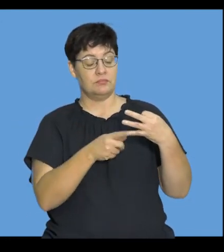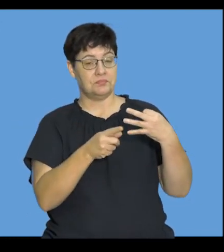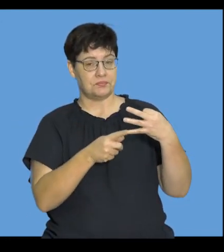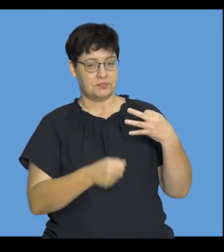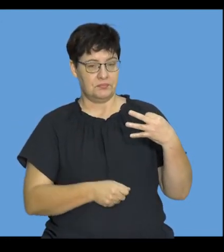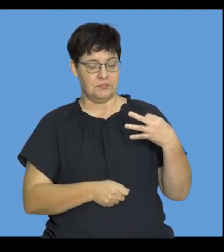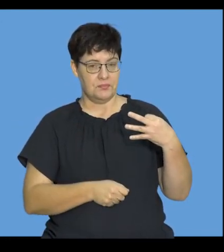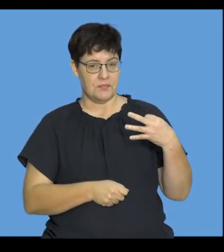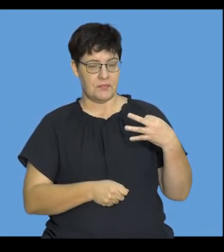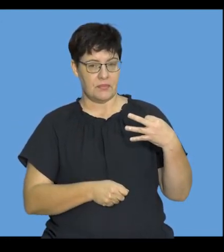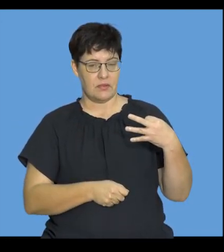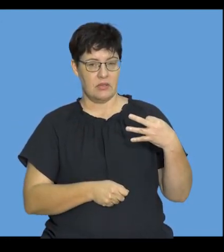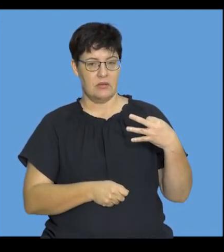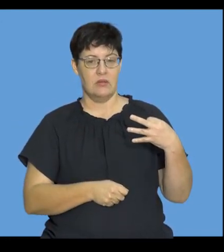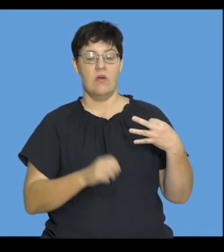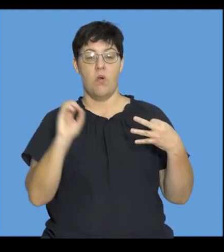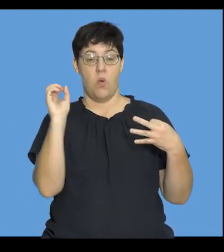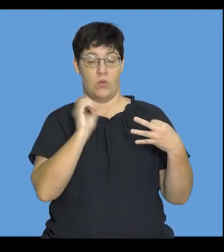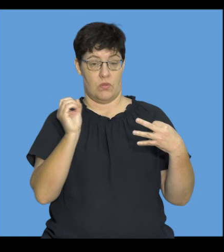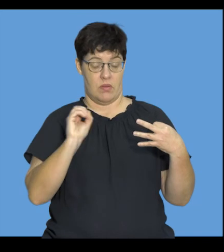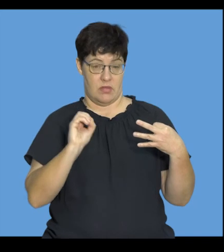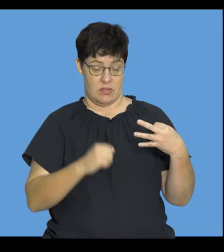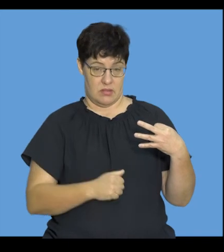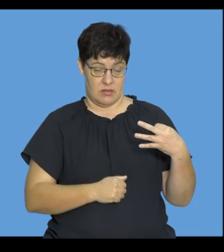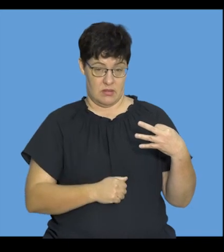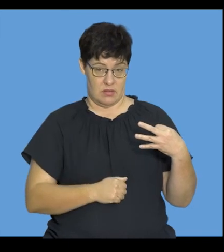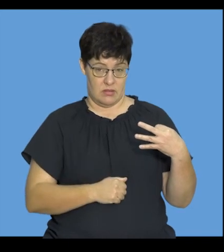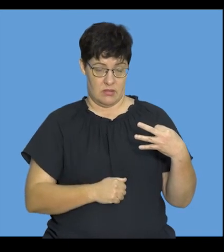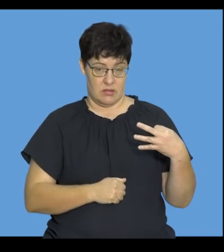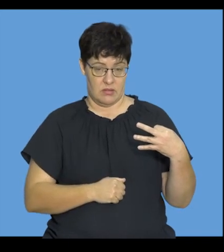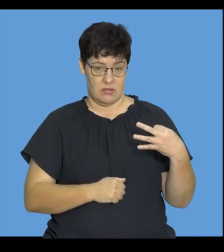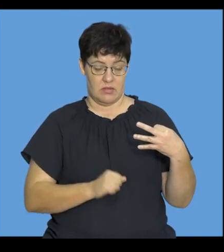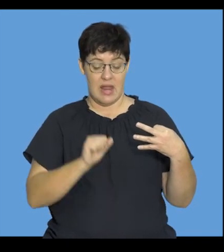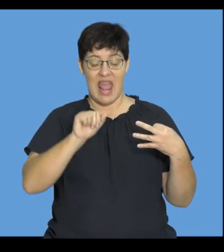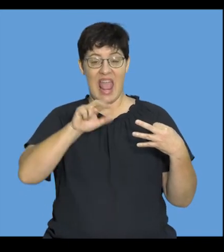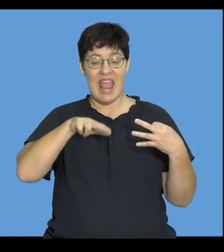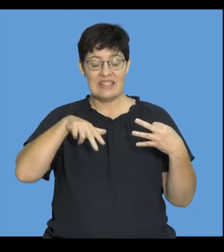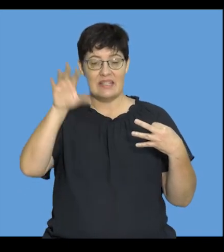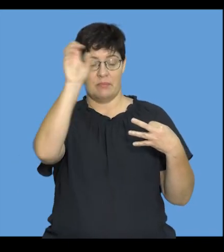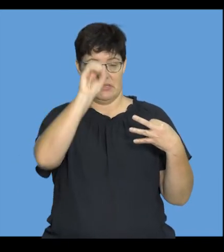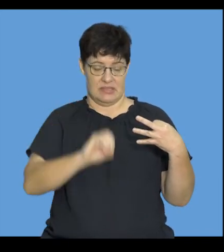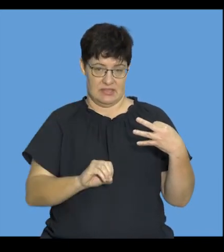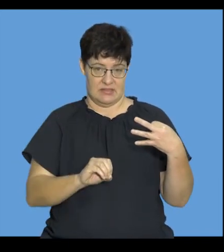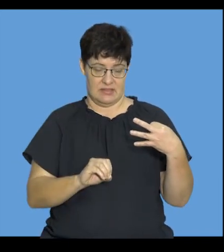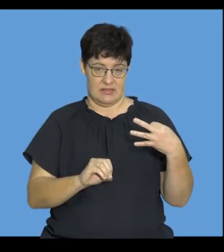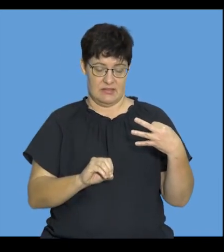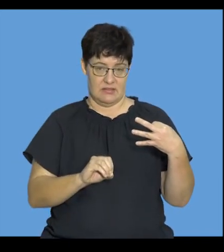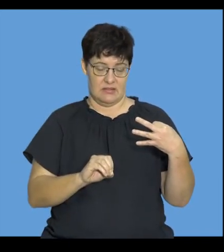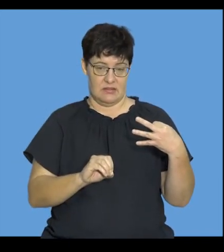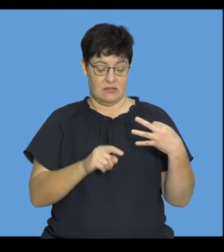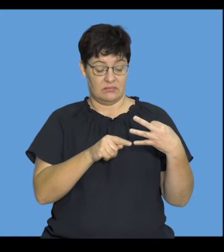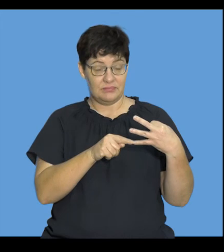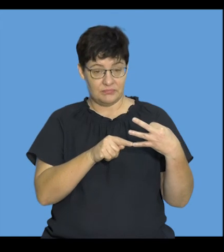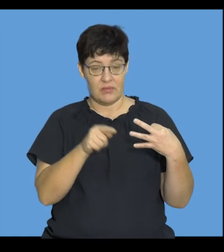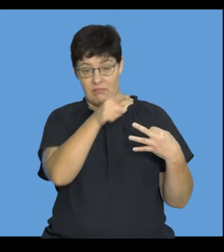the third month, which is October, right? And 18% of your